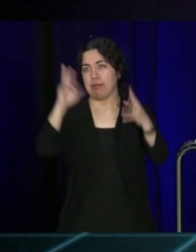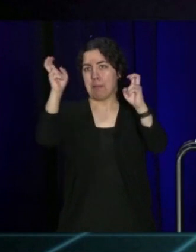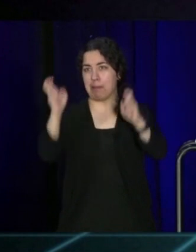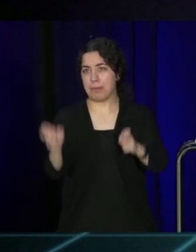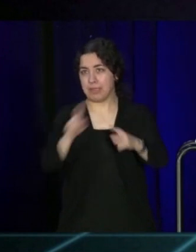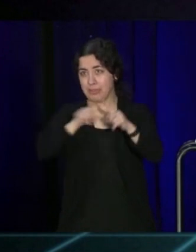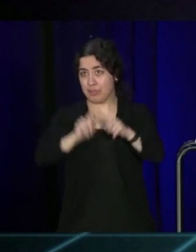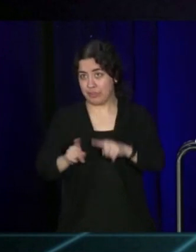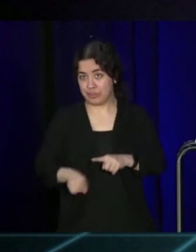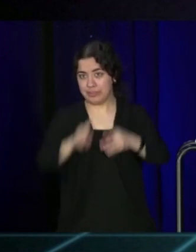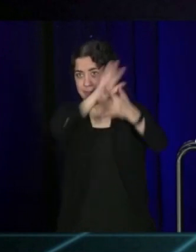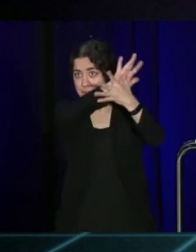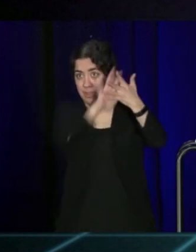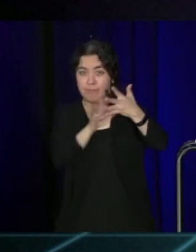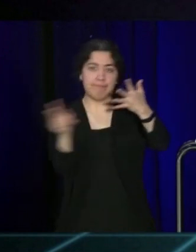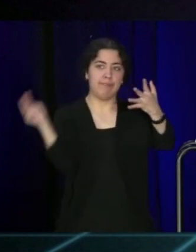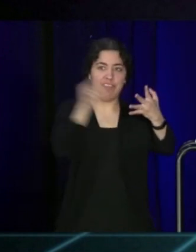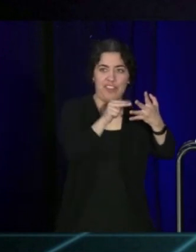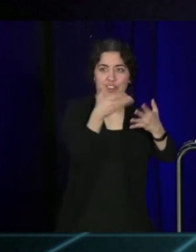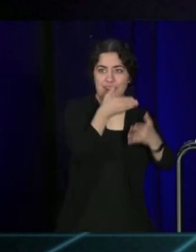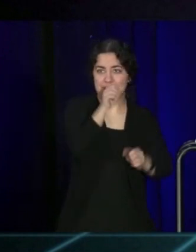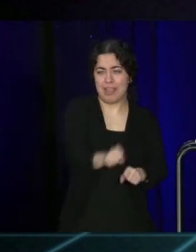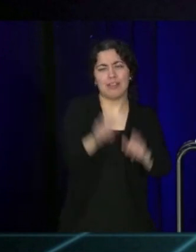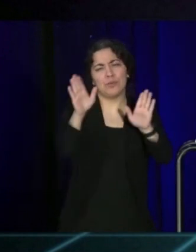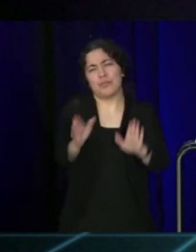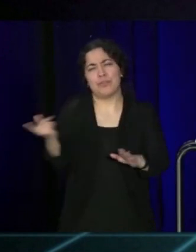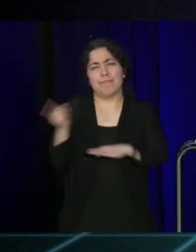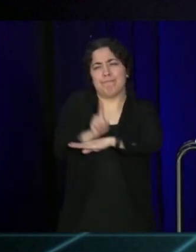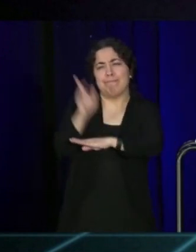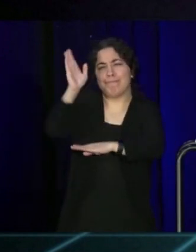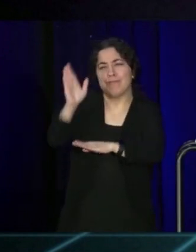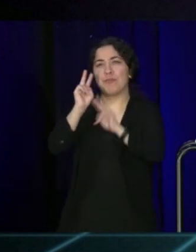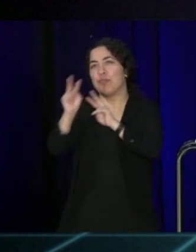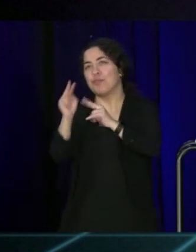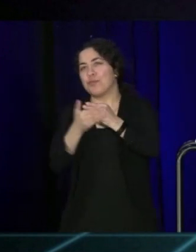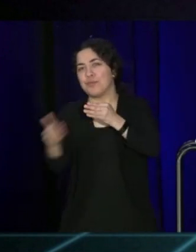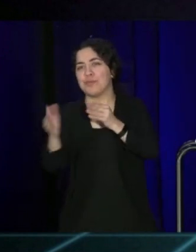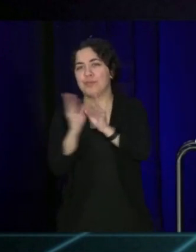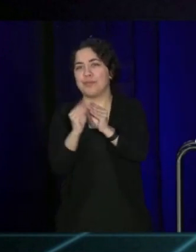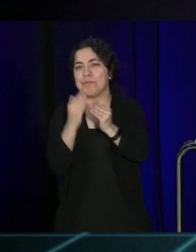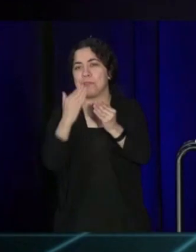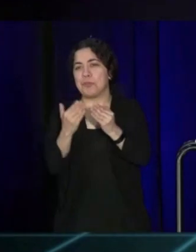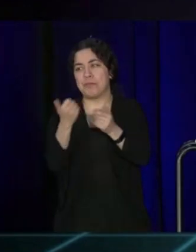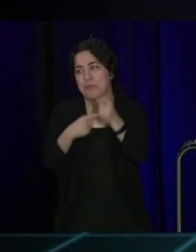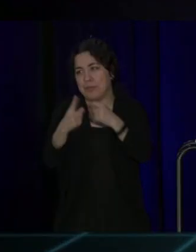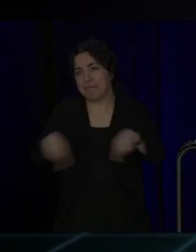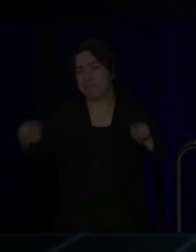to be here, and I'm so looking forward to the rest of the conference. Everything is just amazing. Thank you all.